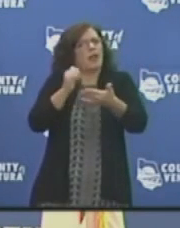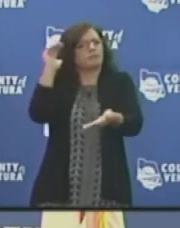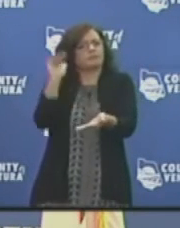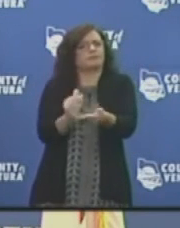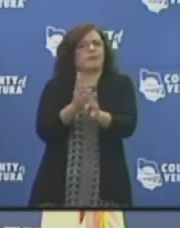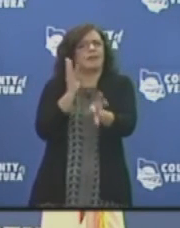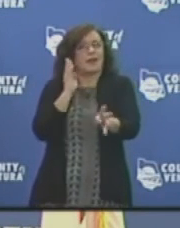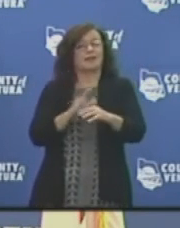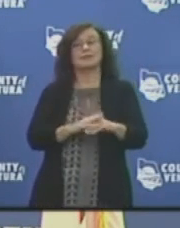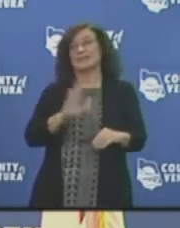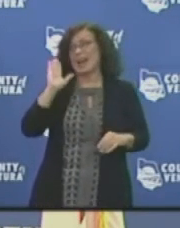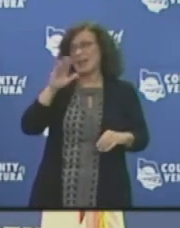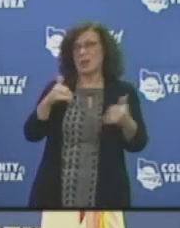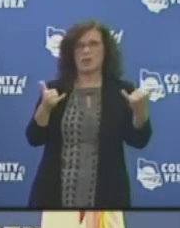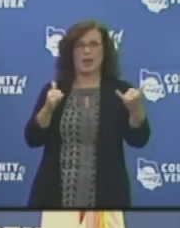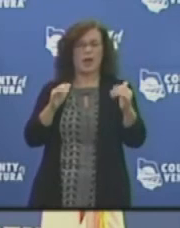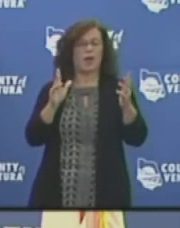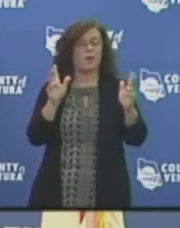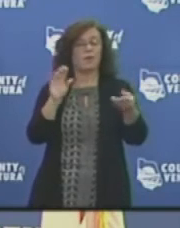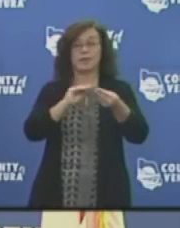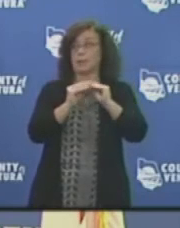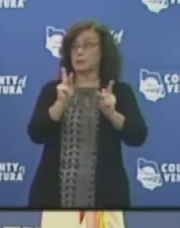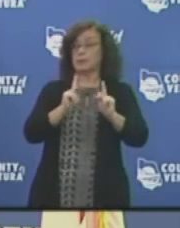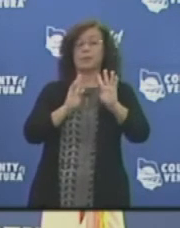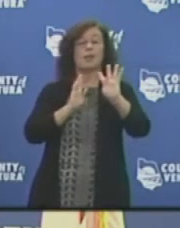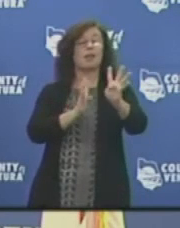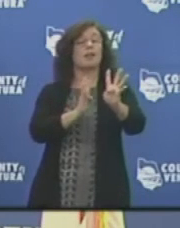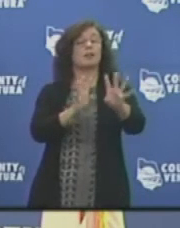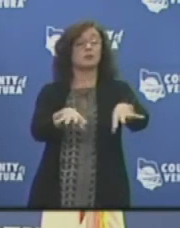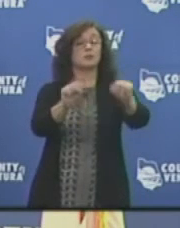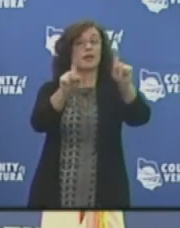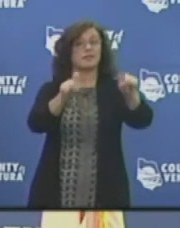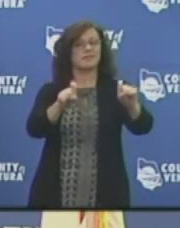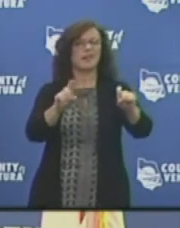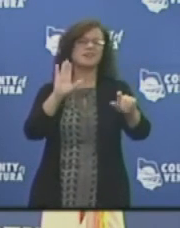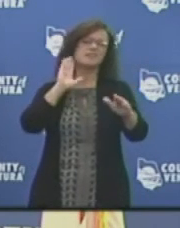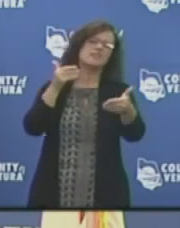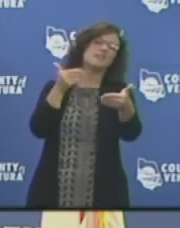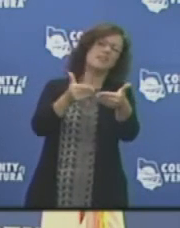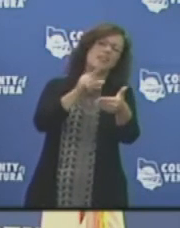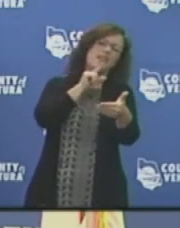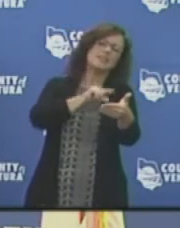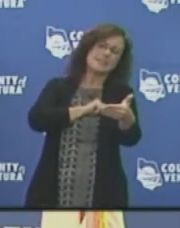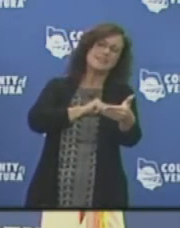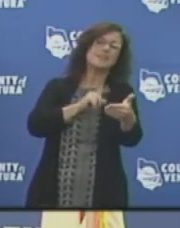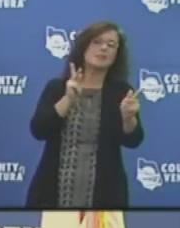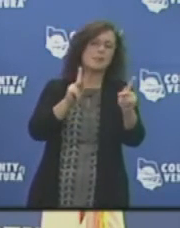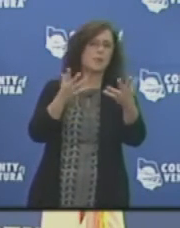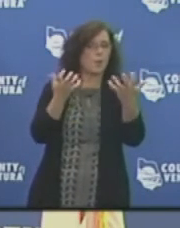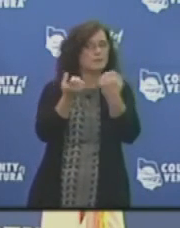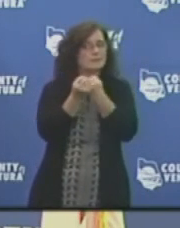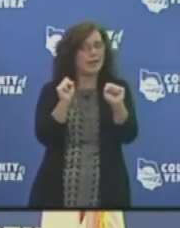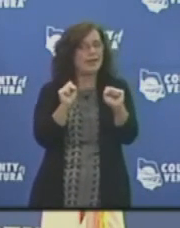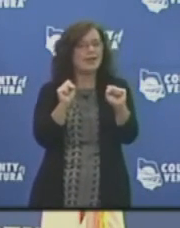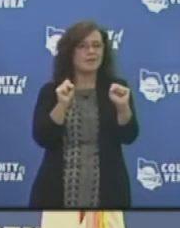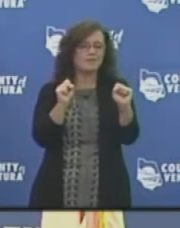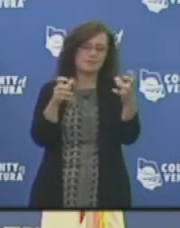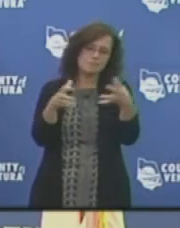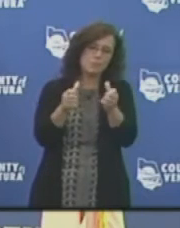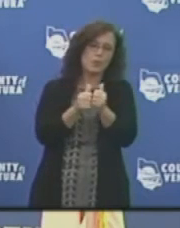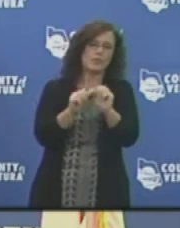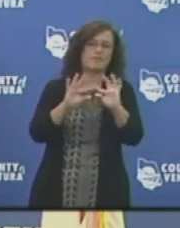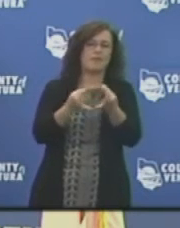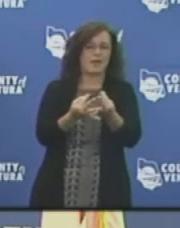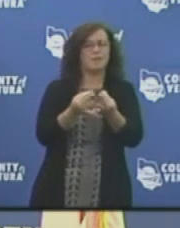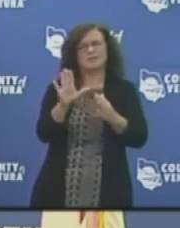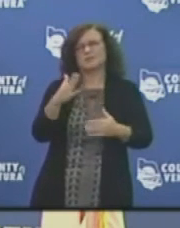really spiking right now, especially with the Thanksgiving holiday coming and everybody wanting to be safe with their families and so forth. So again, we